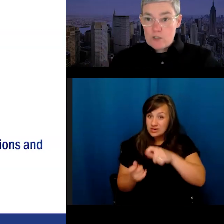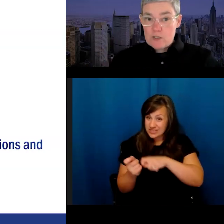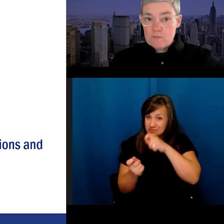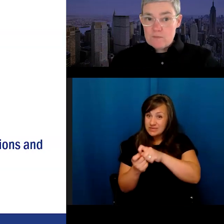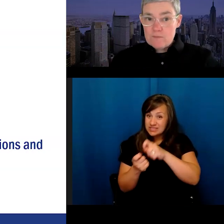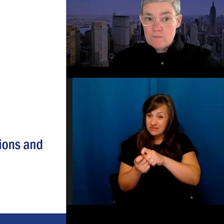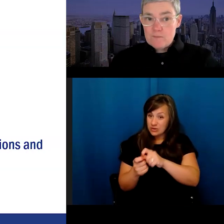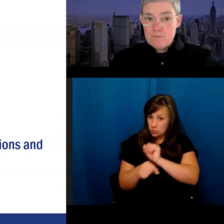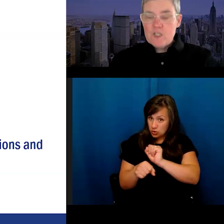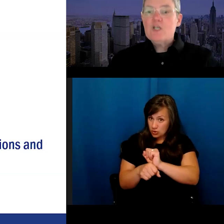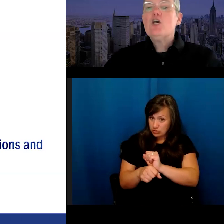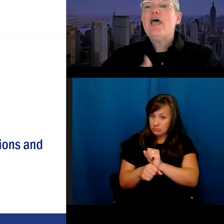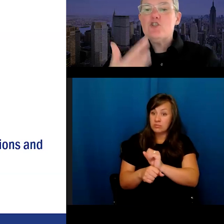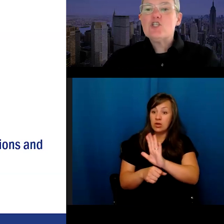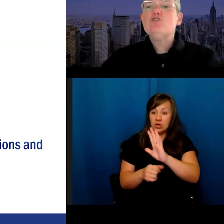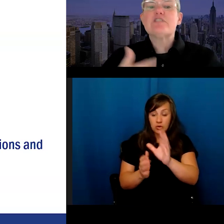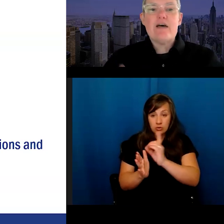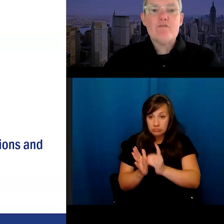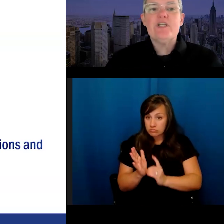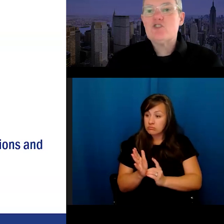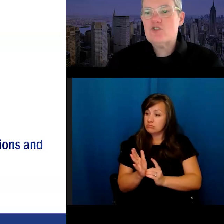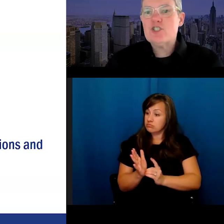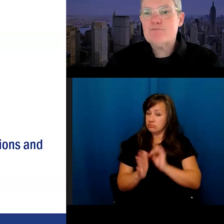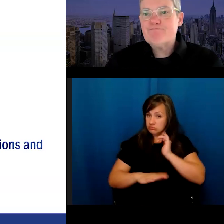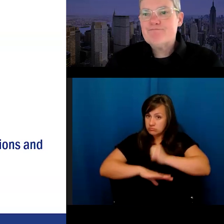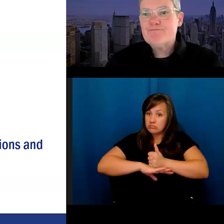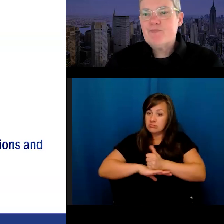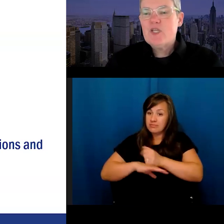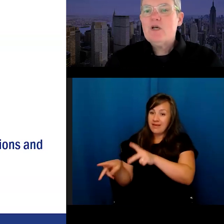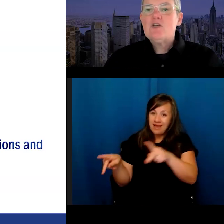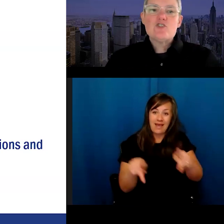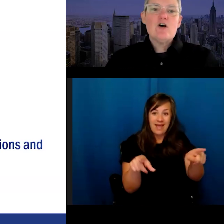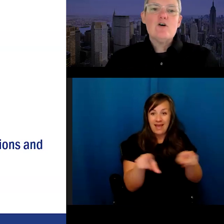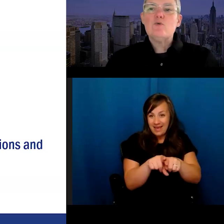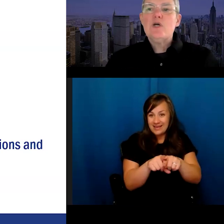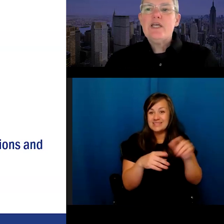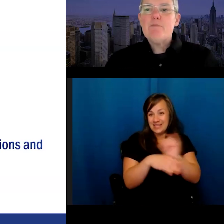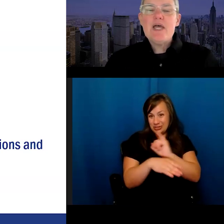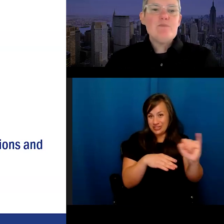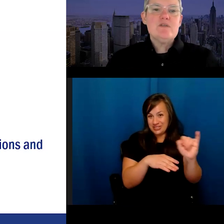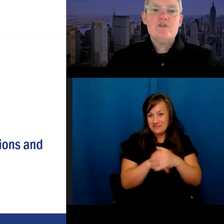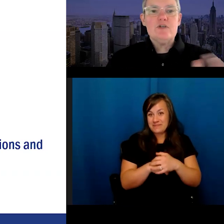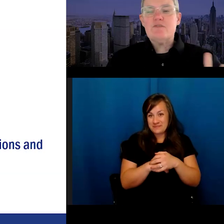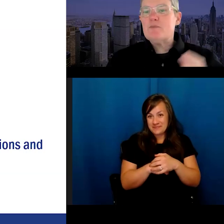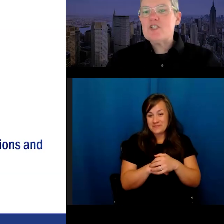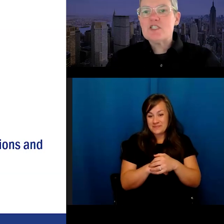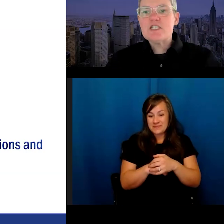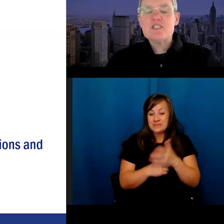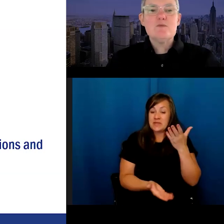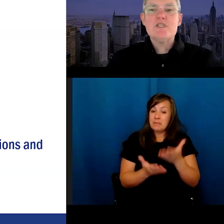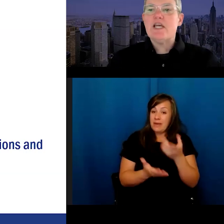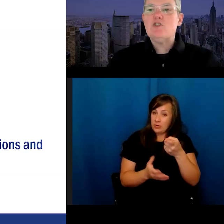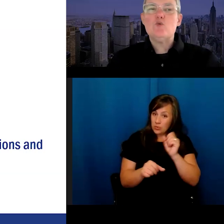of work, and you can use that for an internship. So it may be that you're in